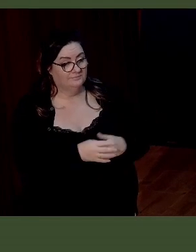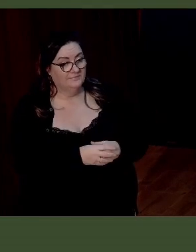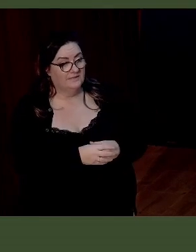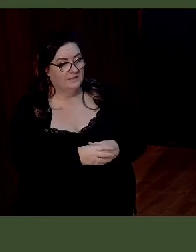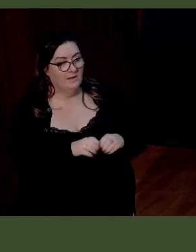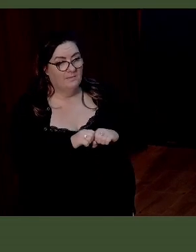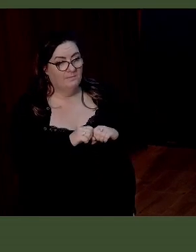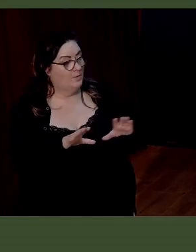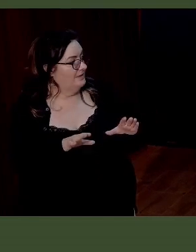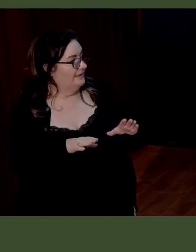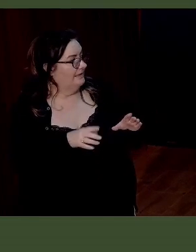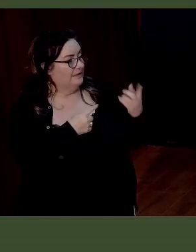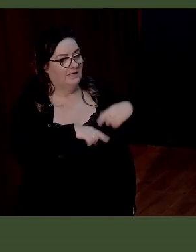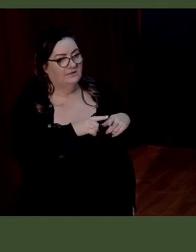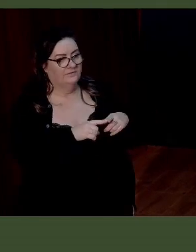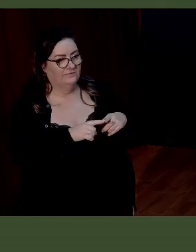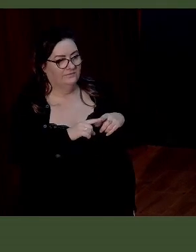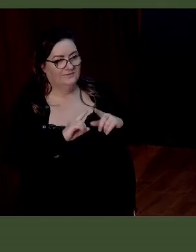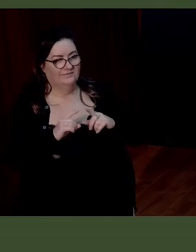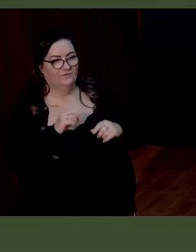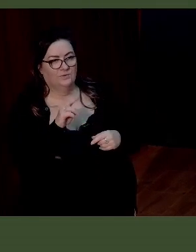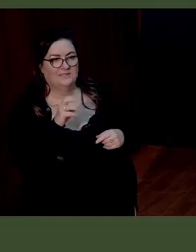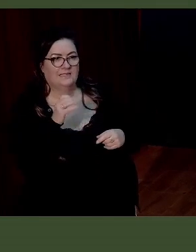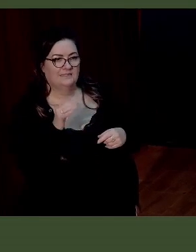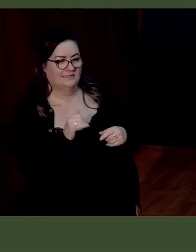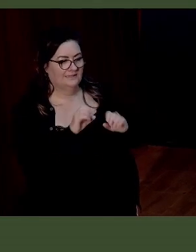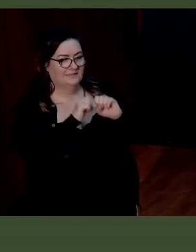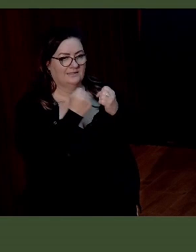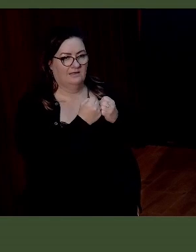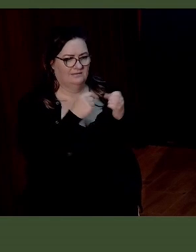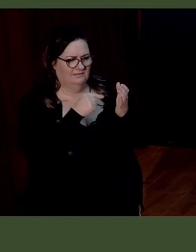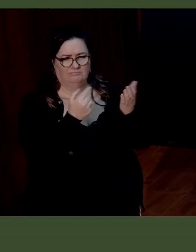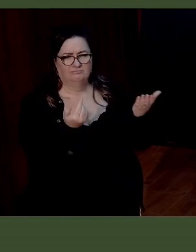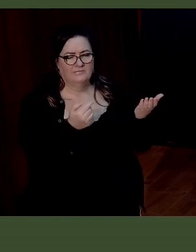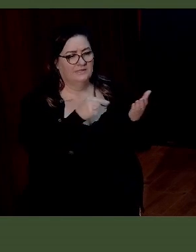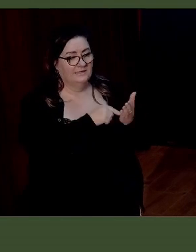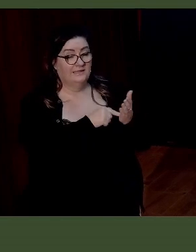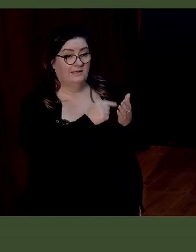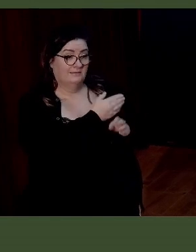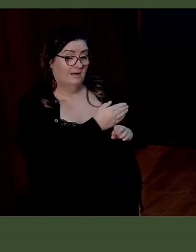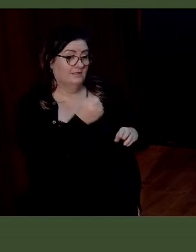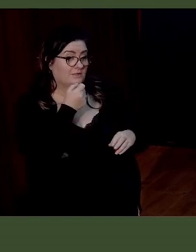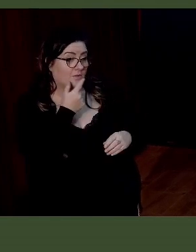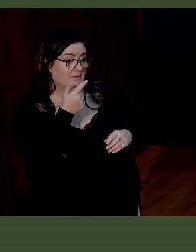a public utility society. Now, public utility societies first arrived in Dublin with the building of